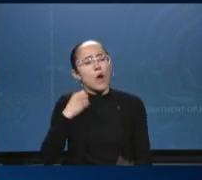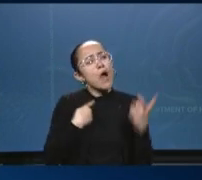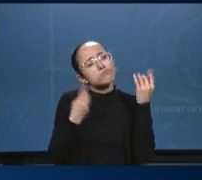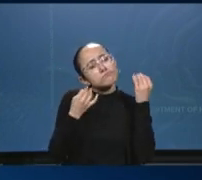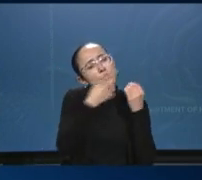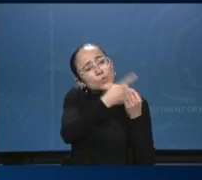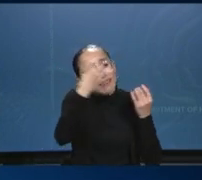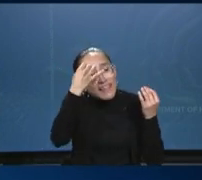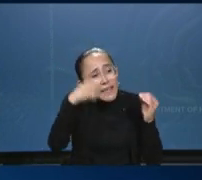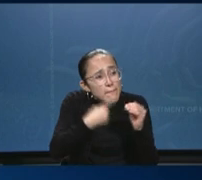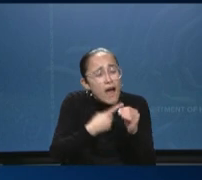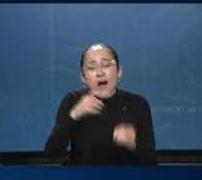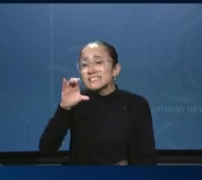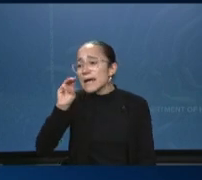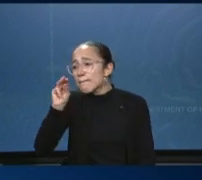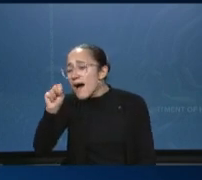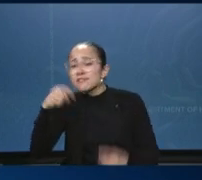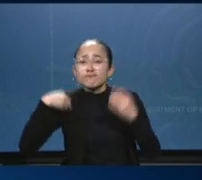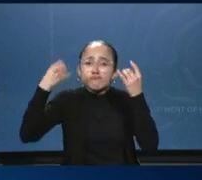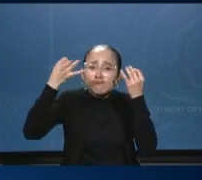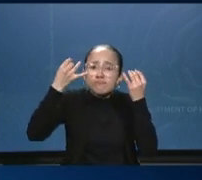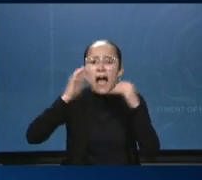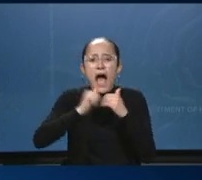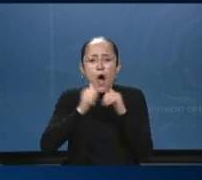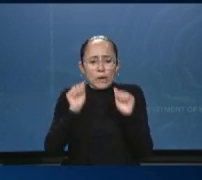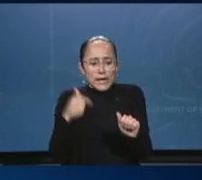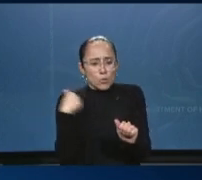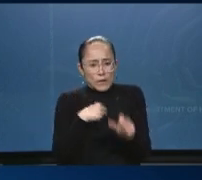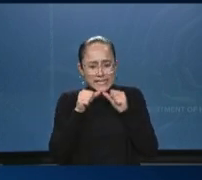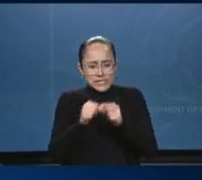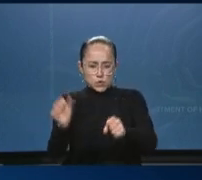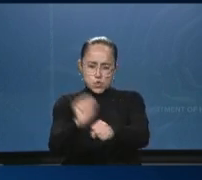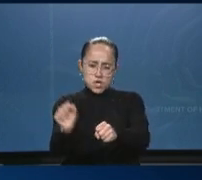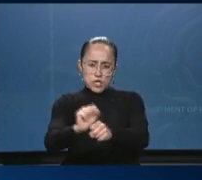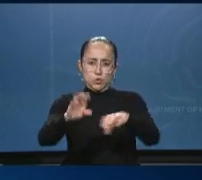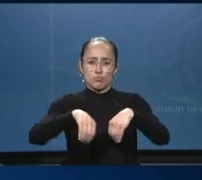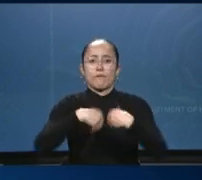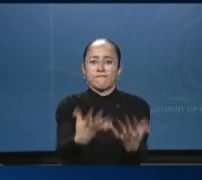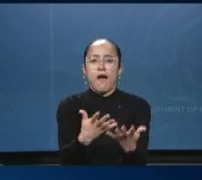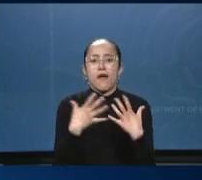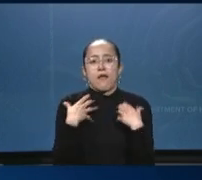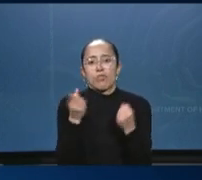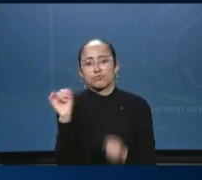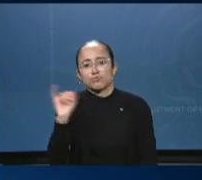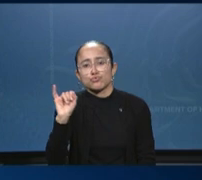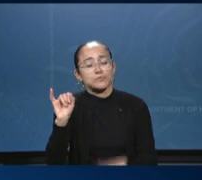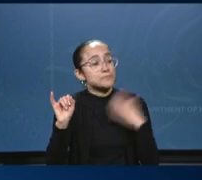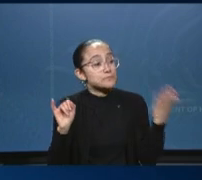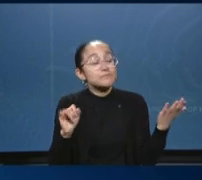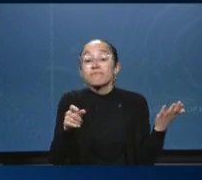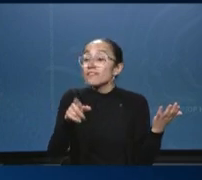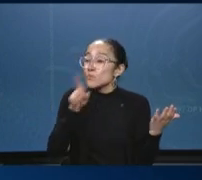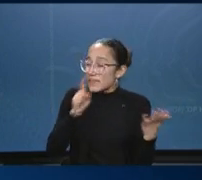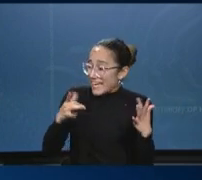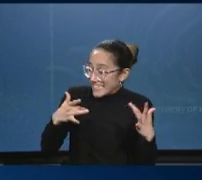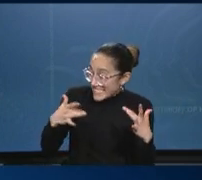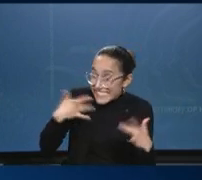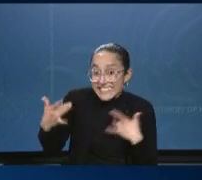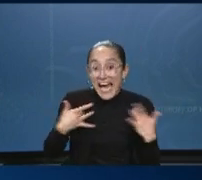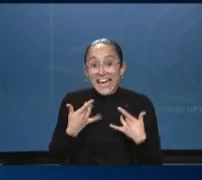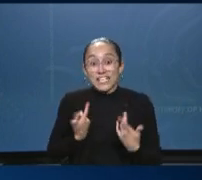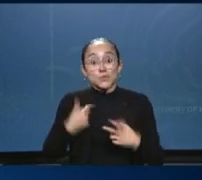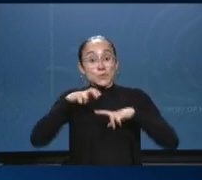about? How can we continue to work to give people health care? So as exciting as it is to sit here